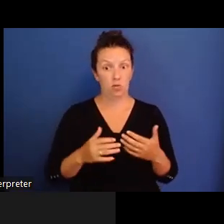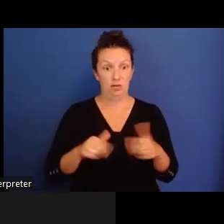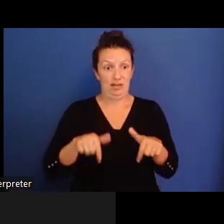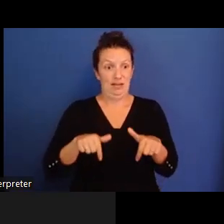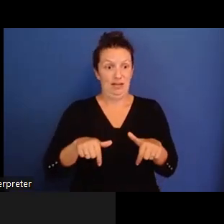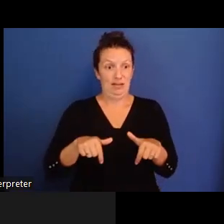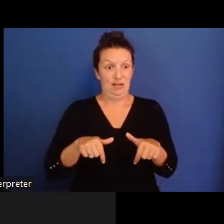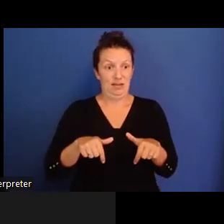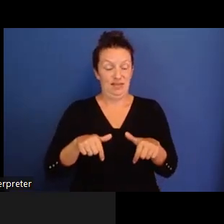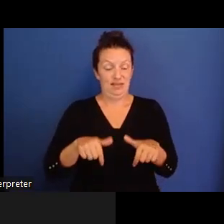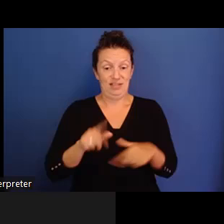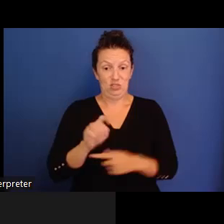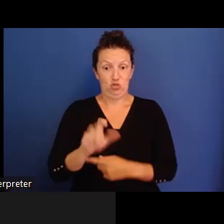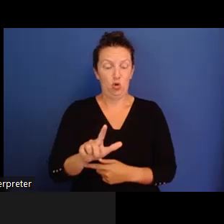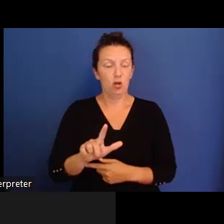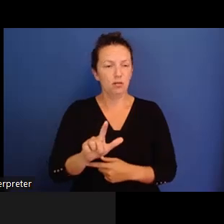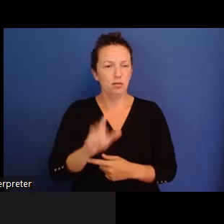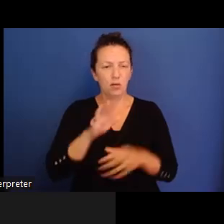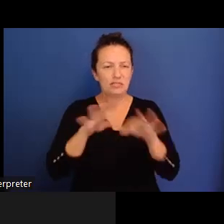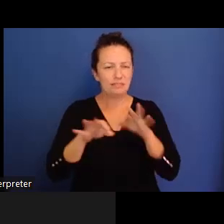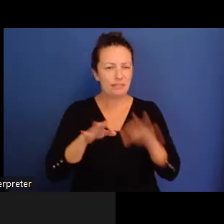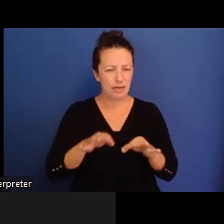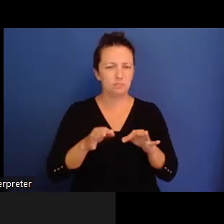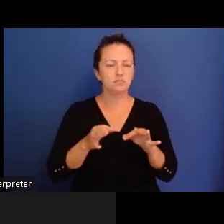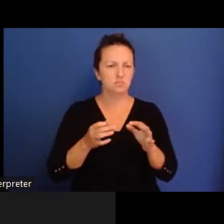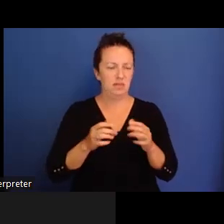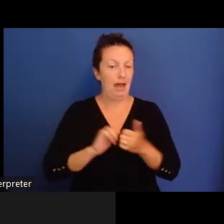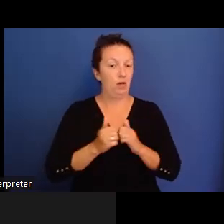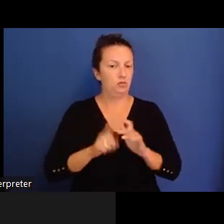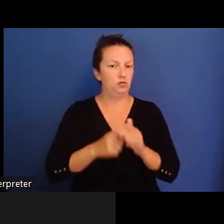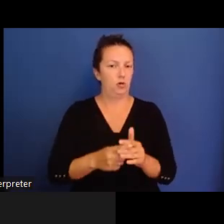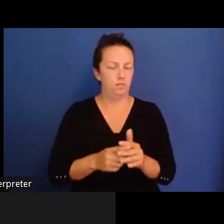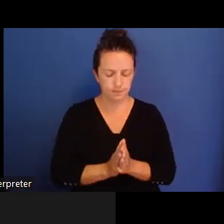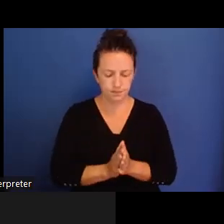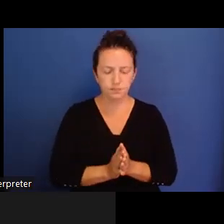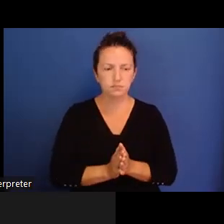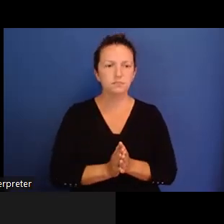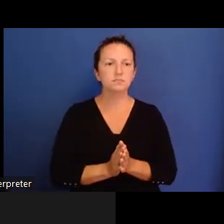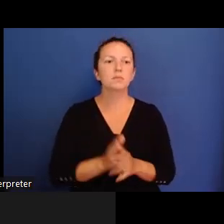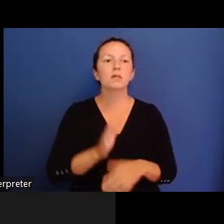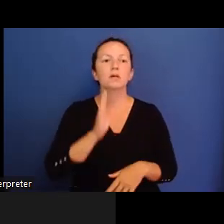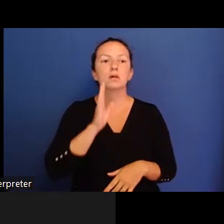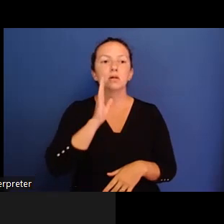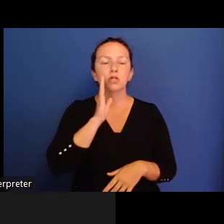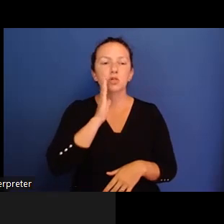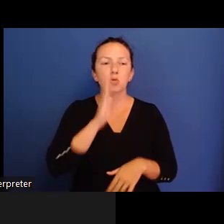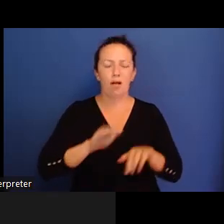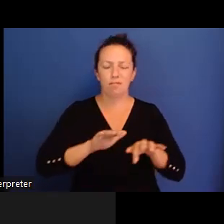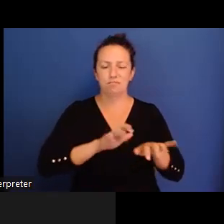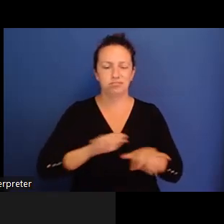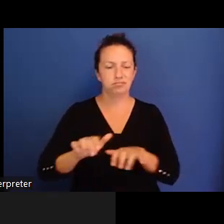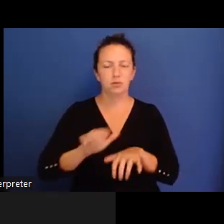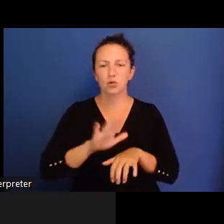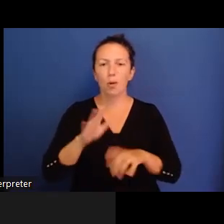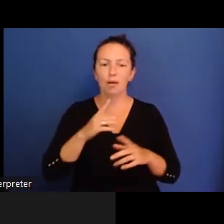using this particular tool is that you're going to write about an achievement and or an